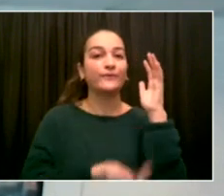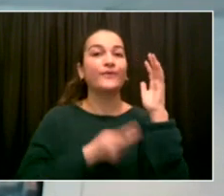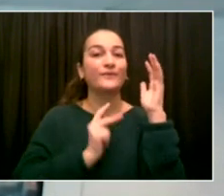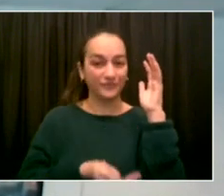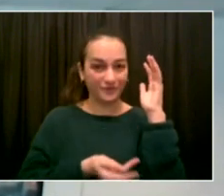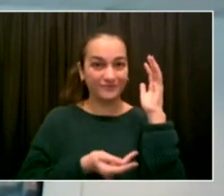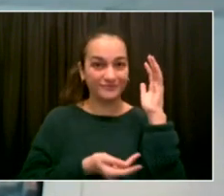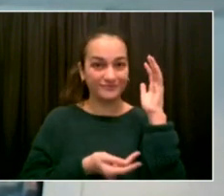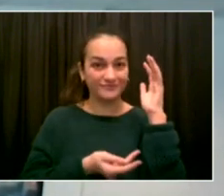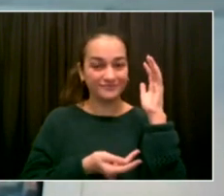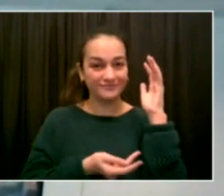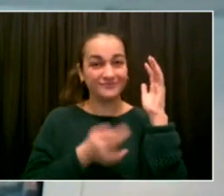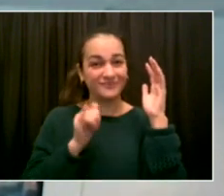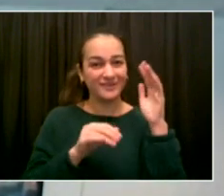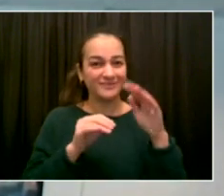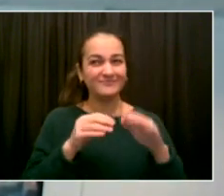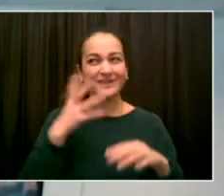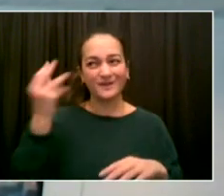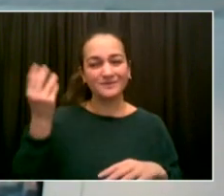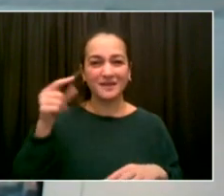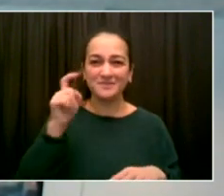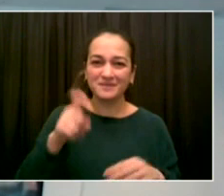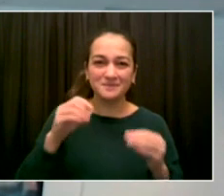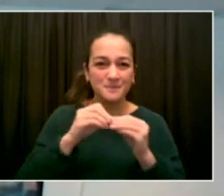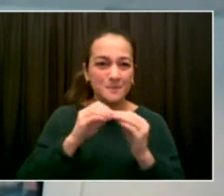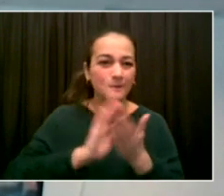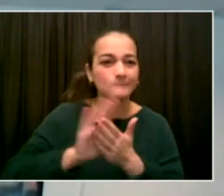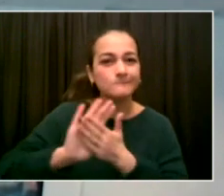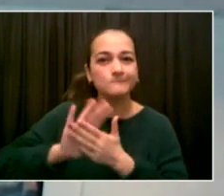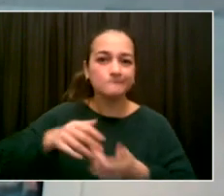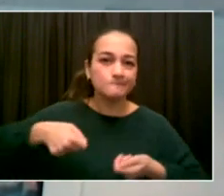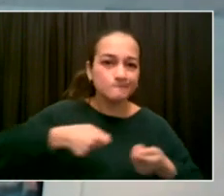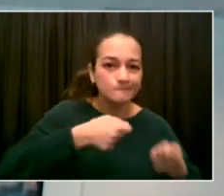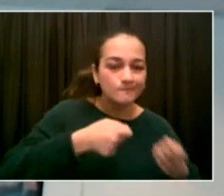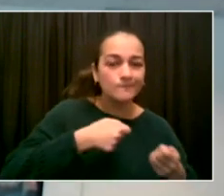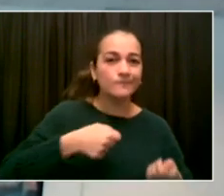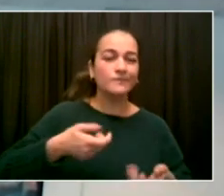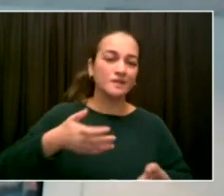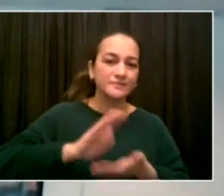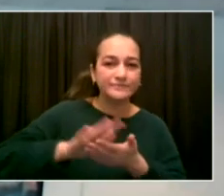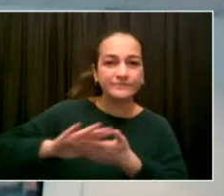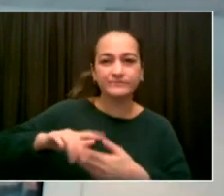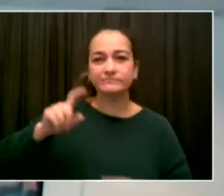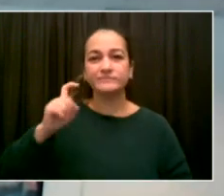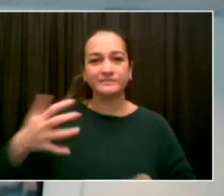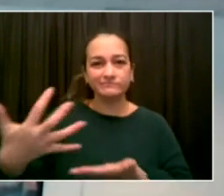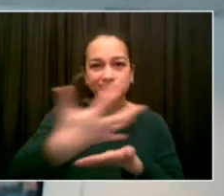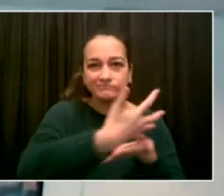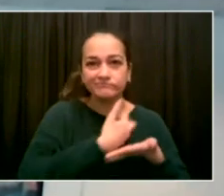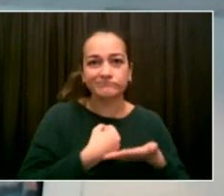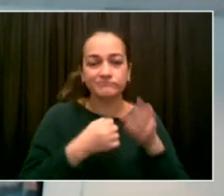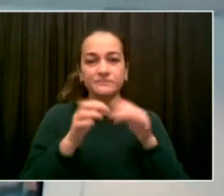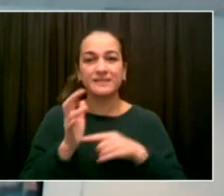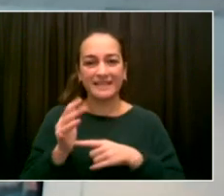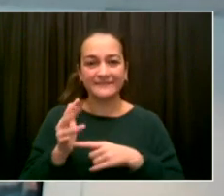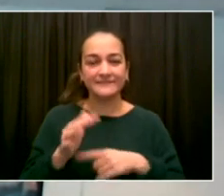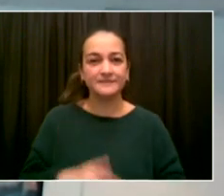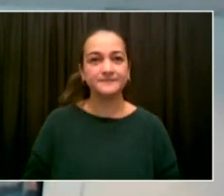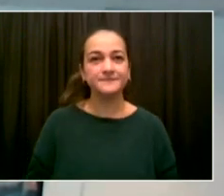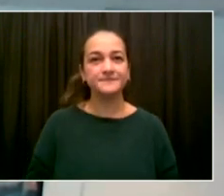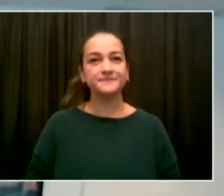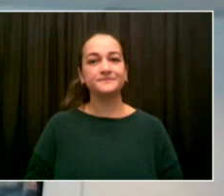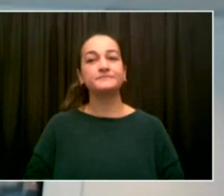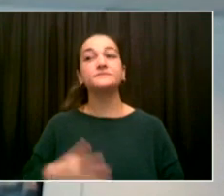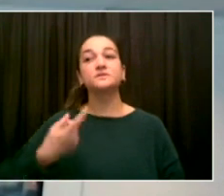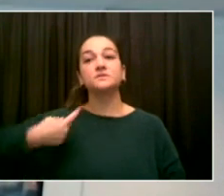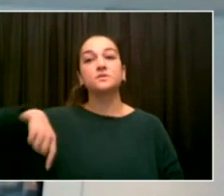CERT teams out there as well. And they do that as a course of business. We ask our CERT teams all the time to help us out. So it's always good to have, as the